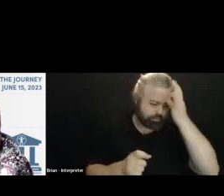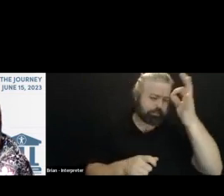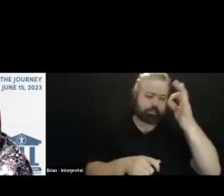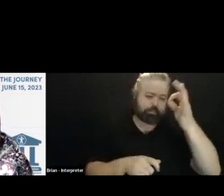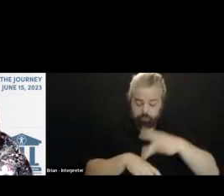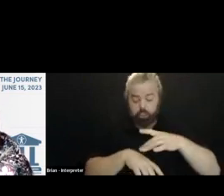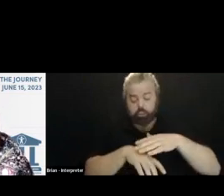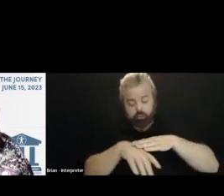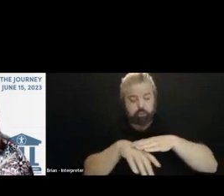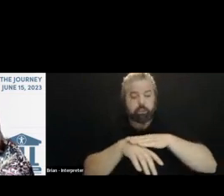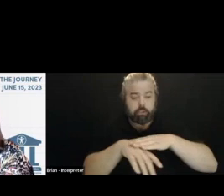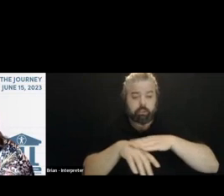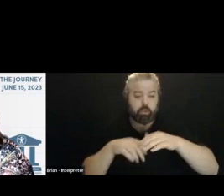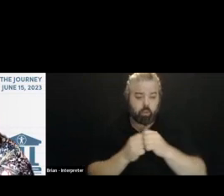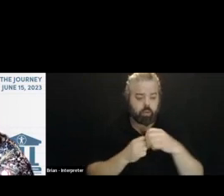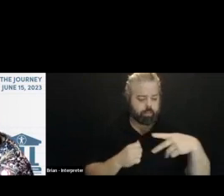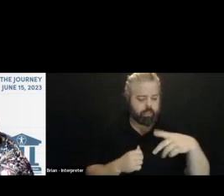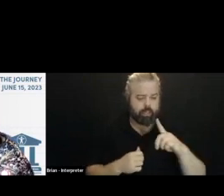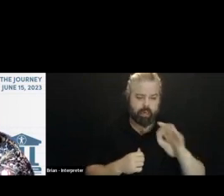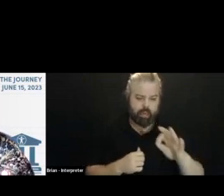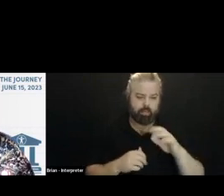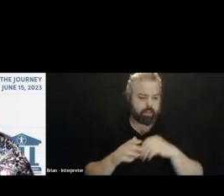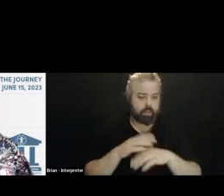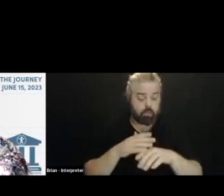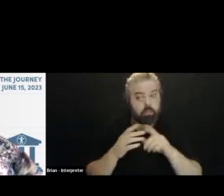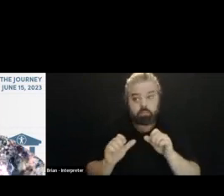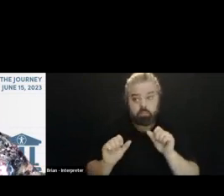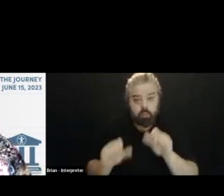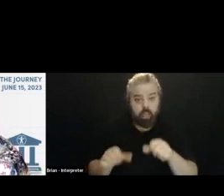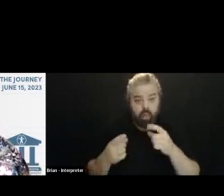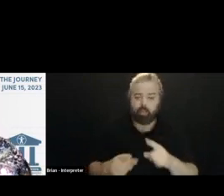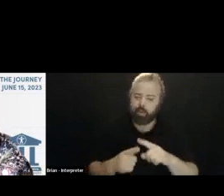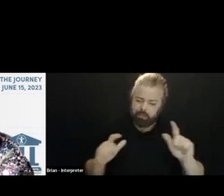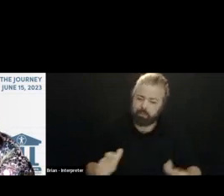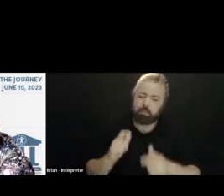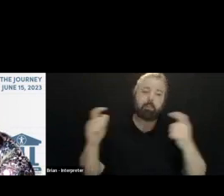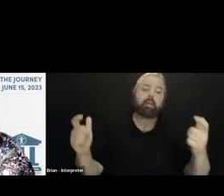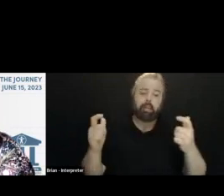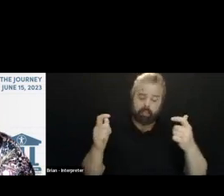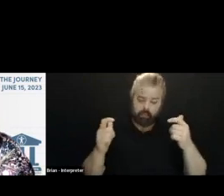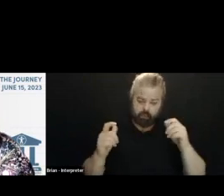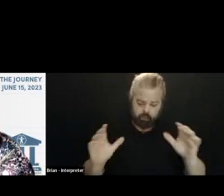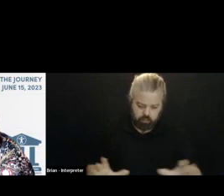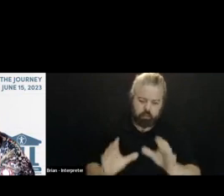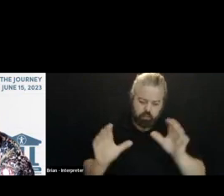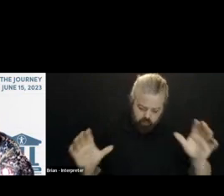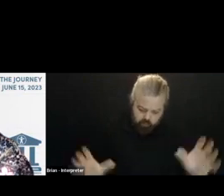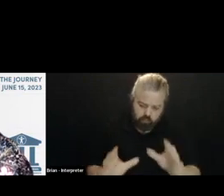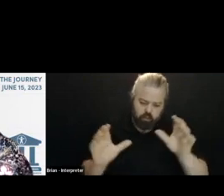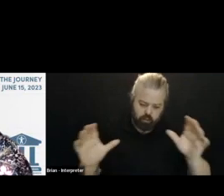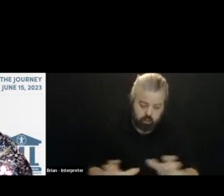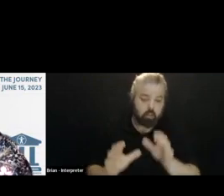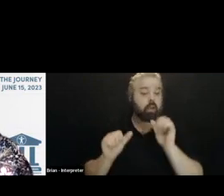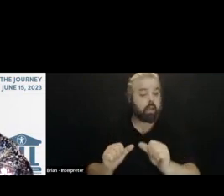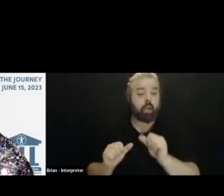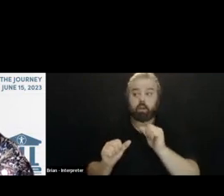it can be done, but it is quite the heavy lift. Can you not use a PDF and migrate to a website instead?